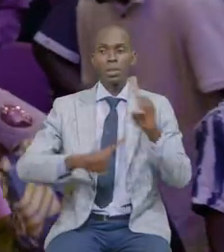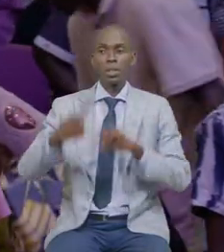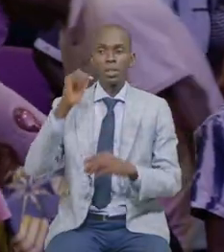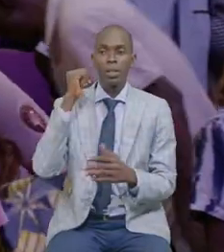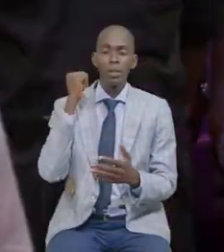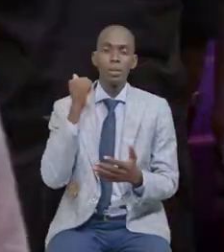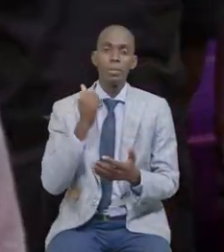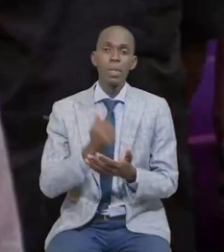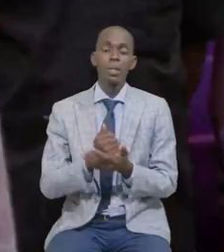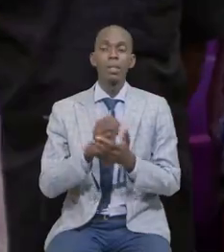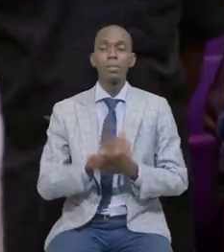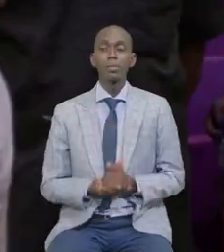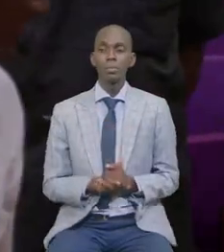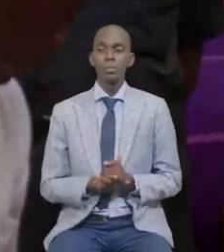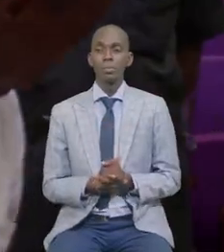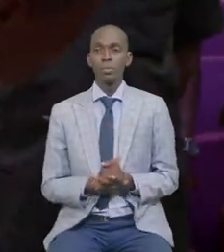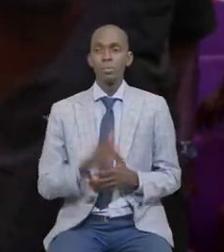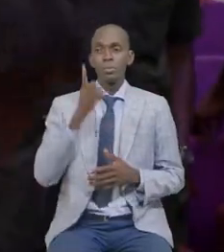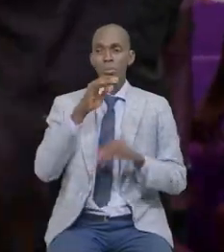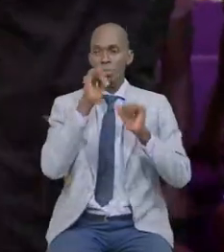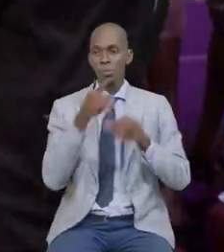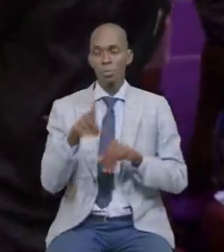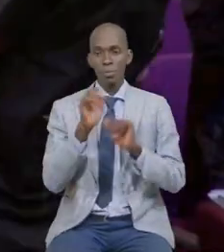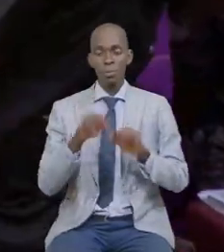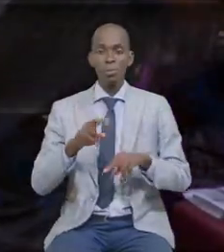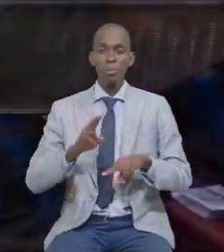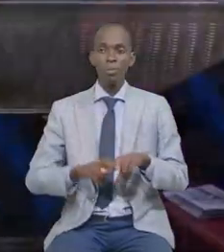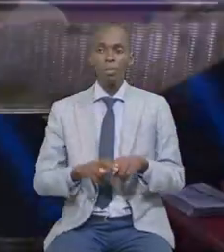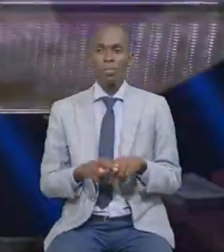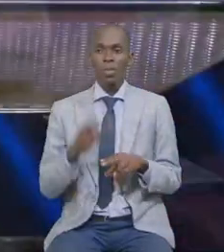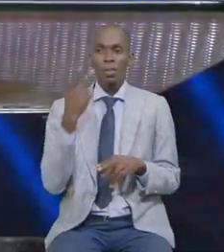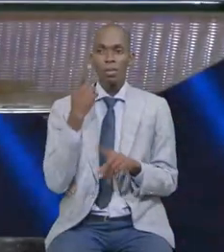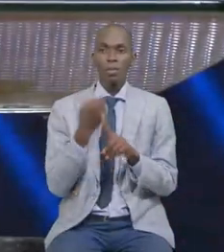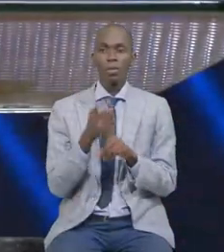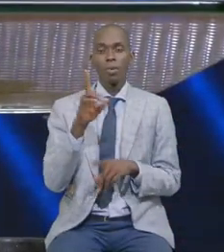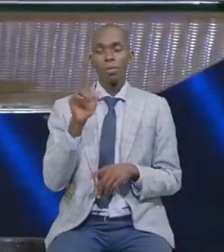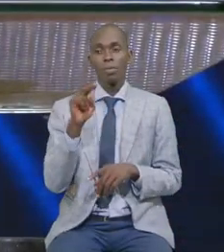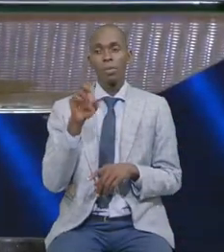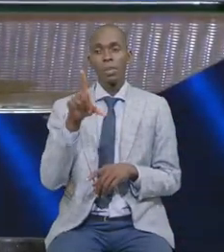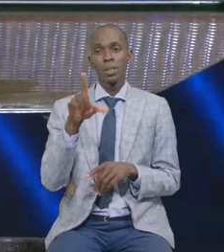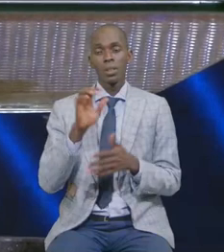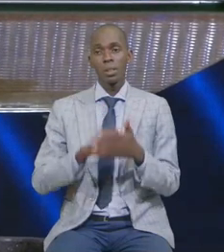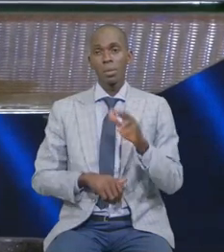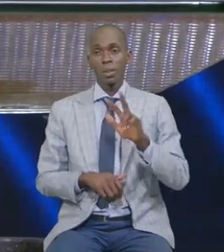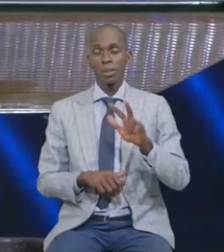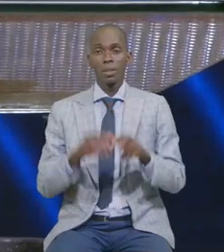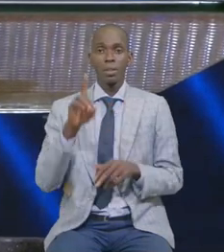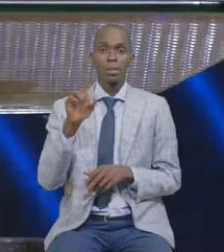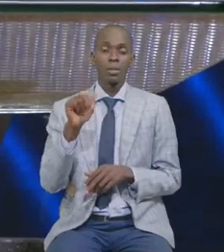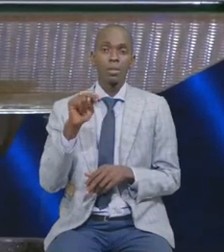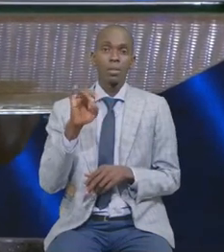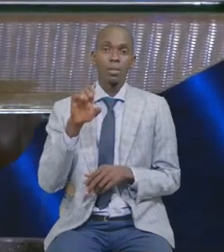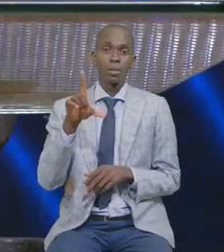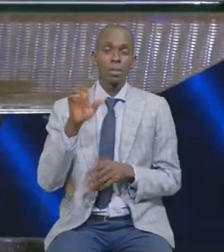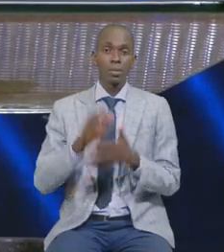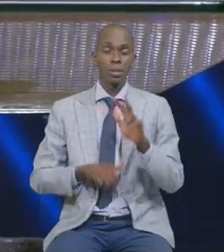amen God bless you can see that we're coming to Daniel Daniel chapter three our son each and I